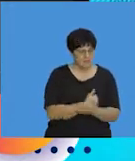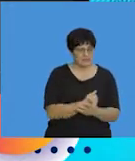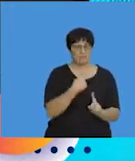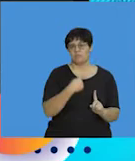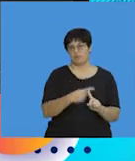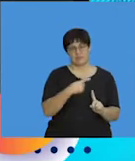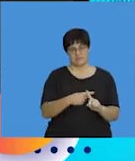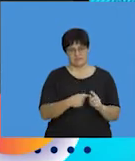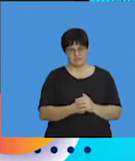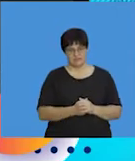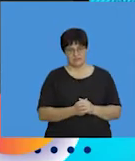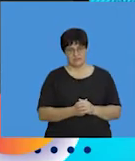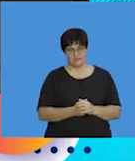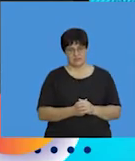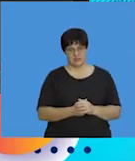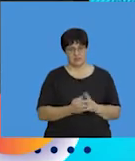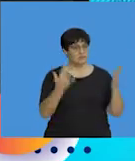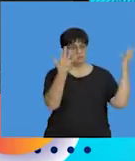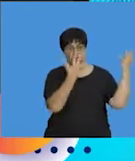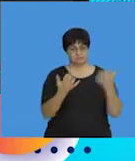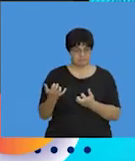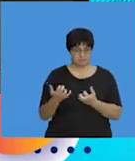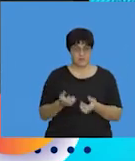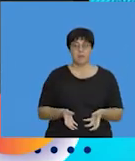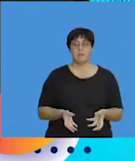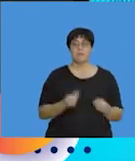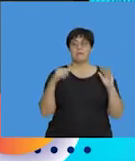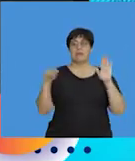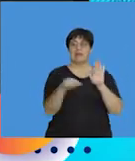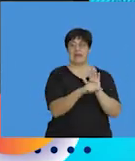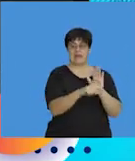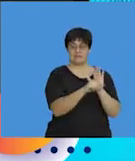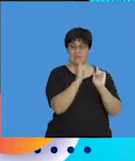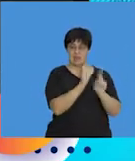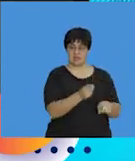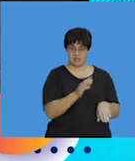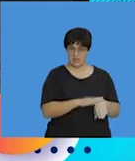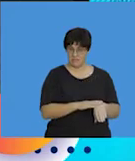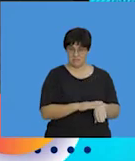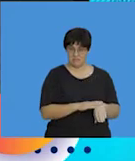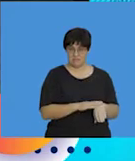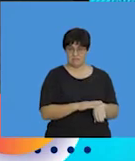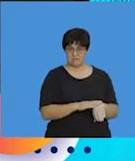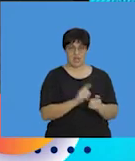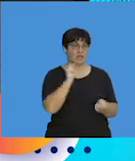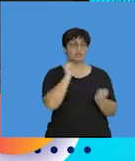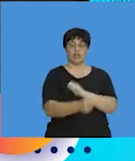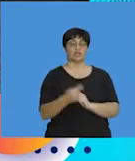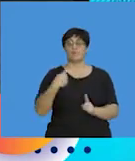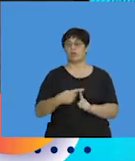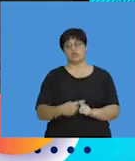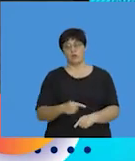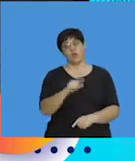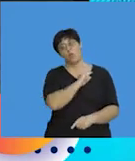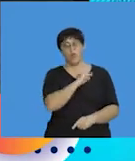a positive answer. If you do this calculation and you end up with a negative time, you can't